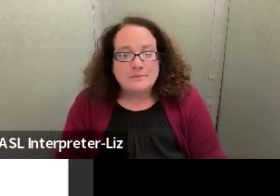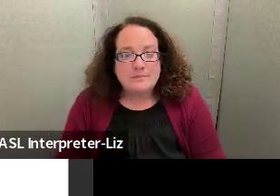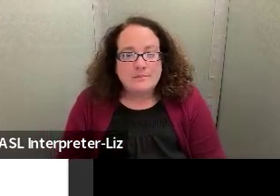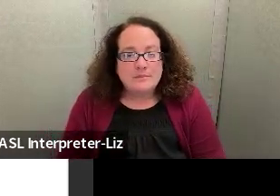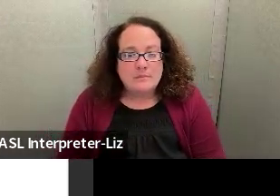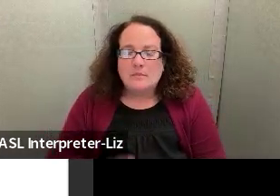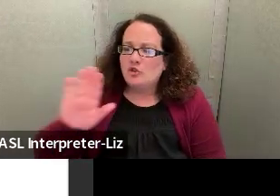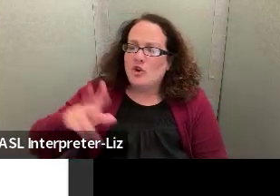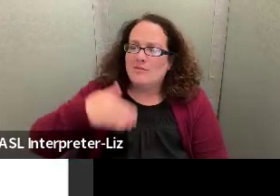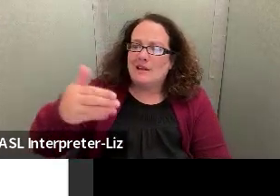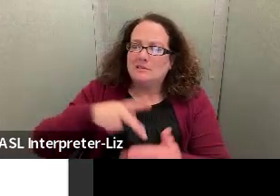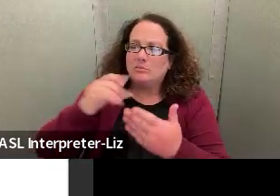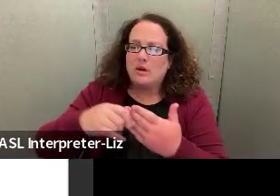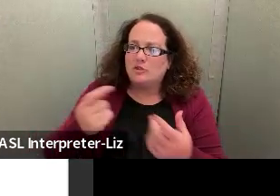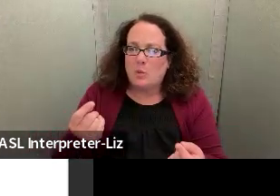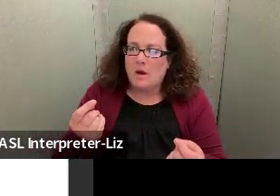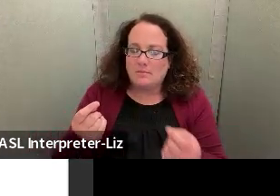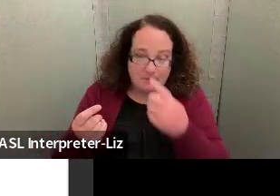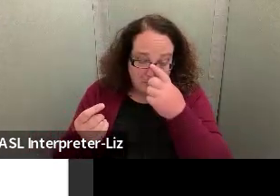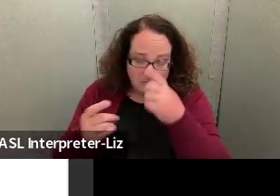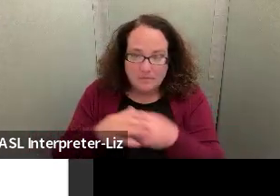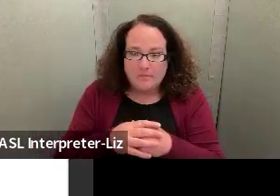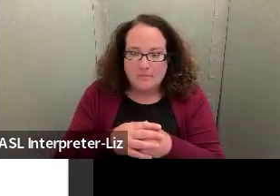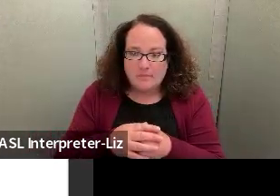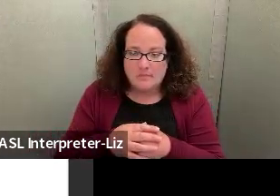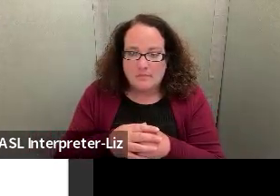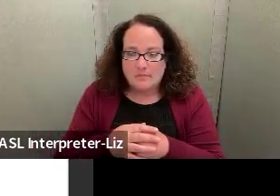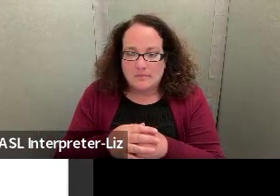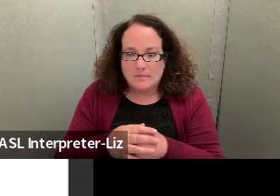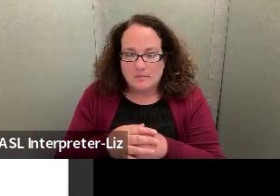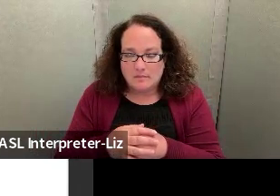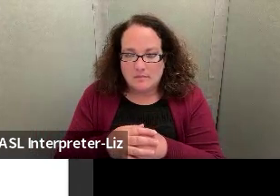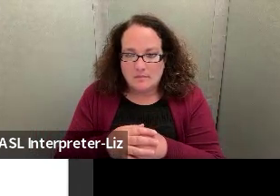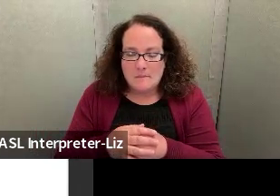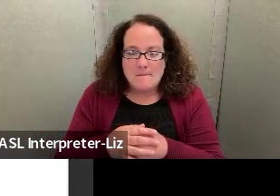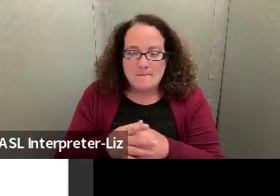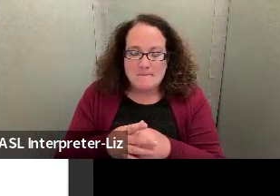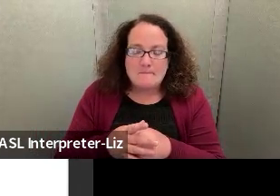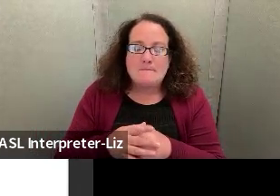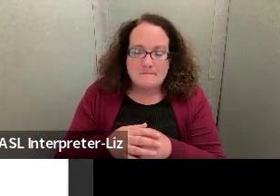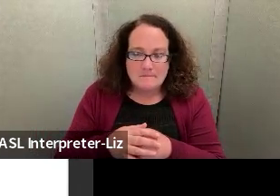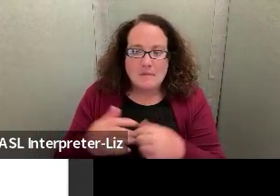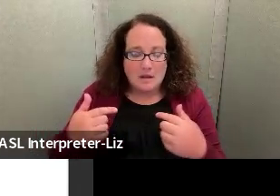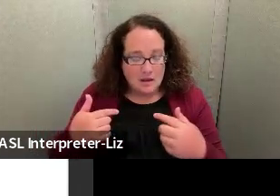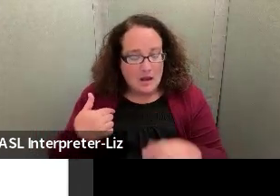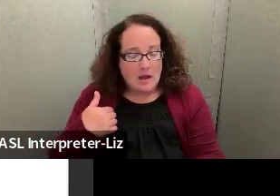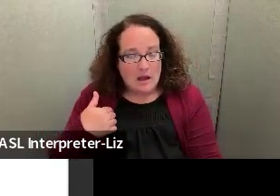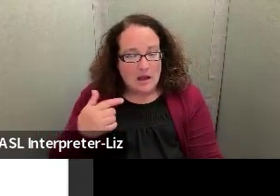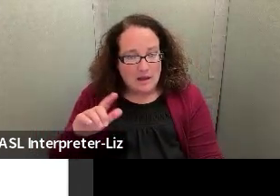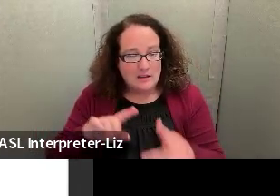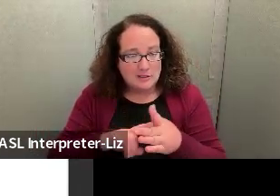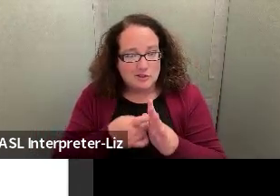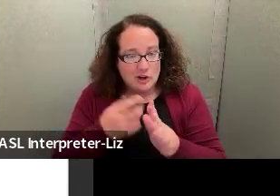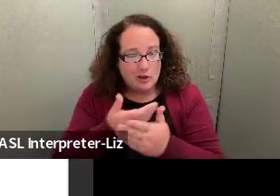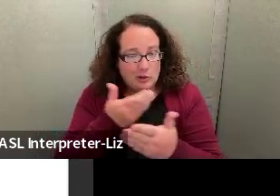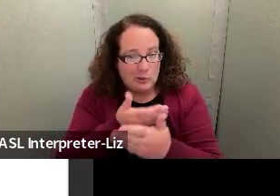What is your next project after you Um, outsource this? So I've started a